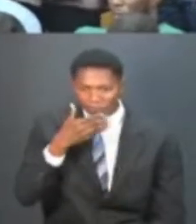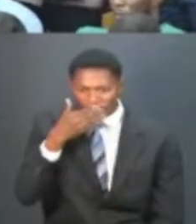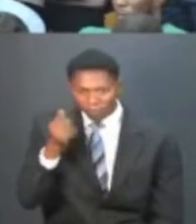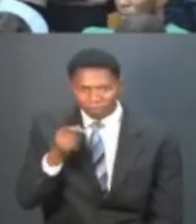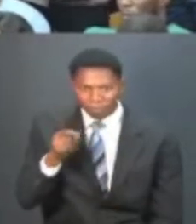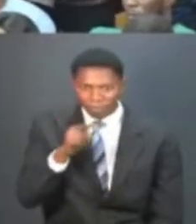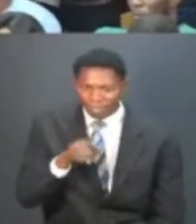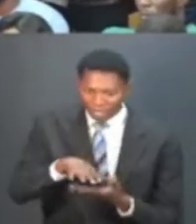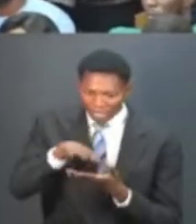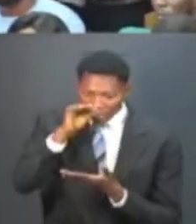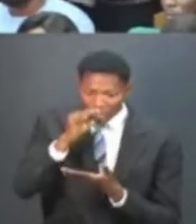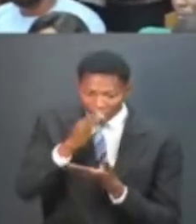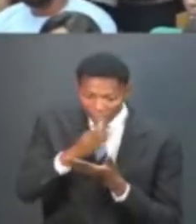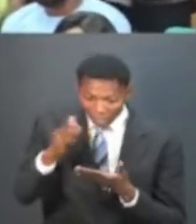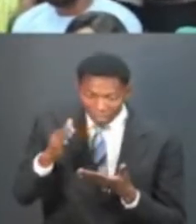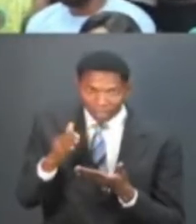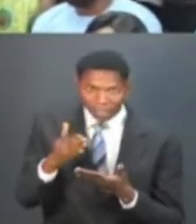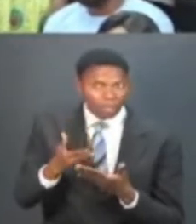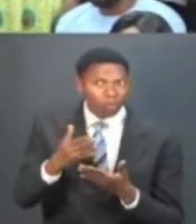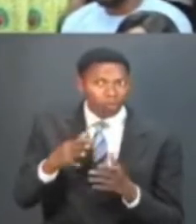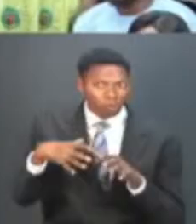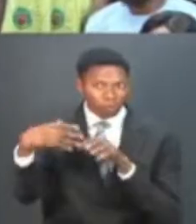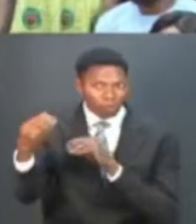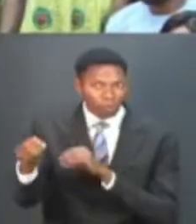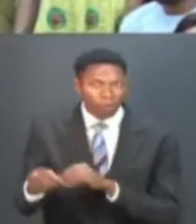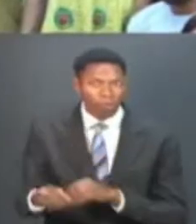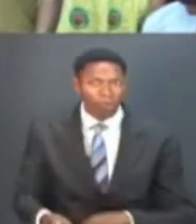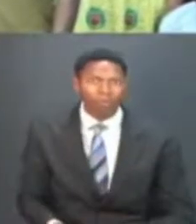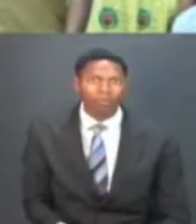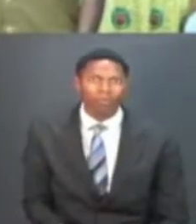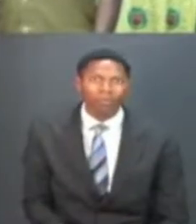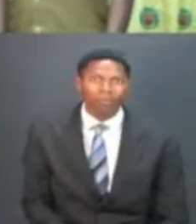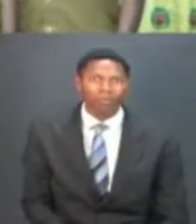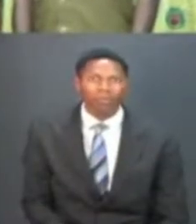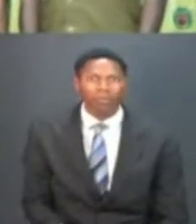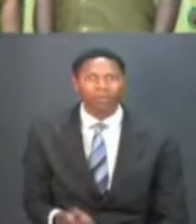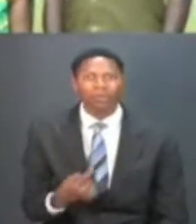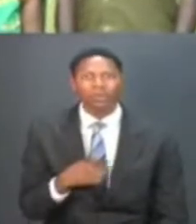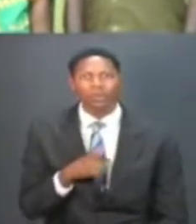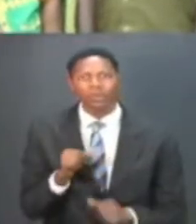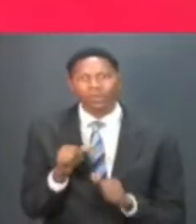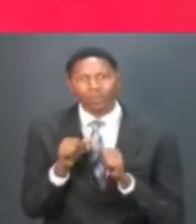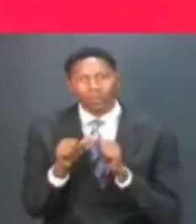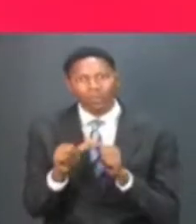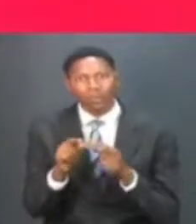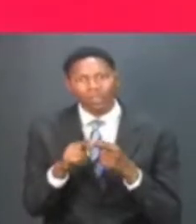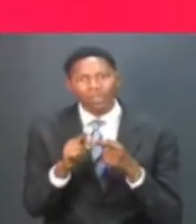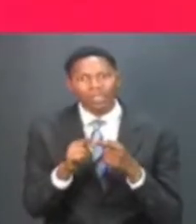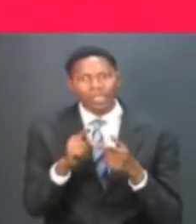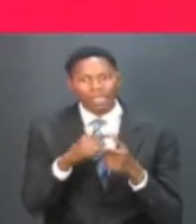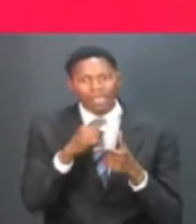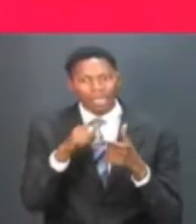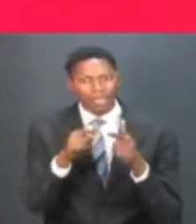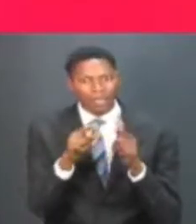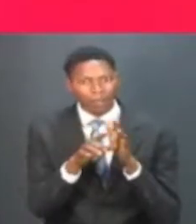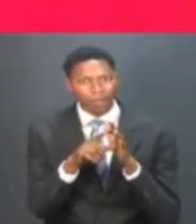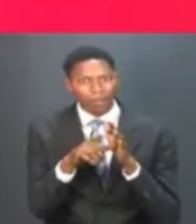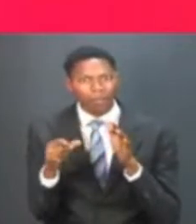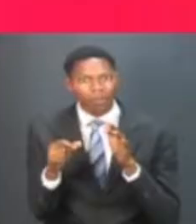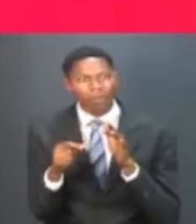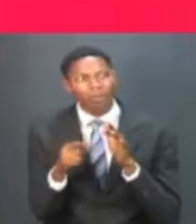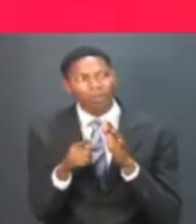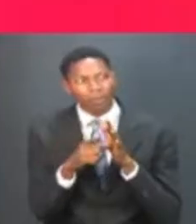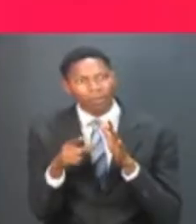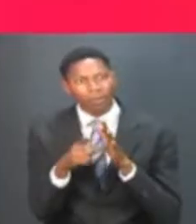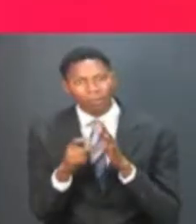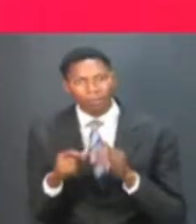try and learn something before you leave. With this, we'll proceed to the next item. Please kindly resume your seat.